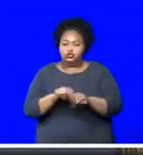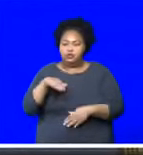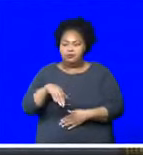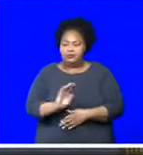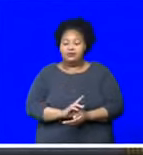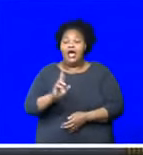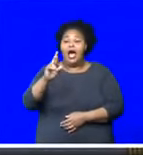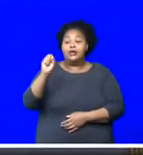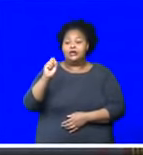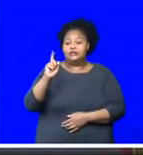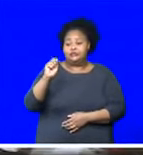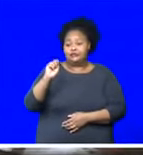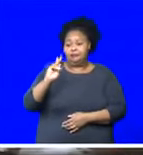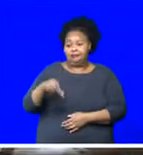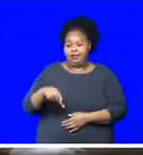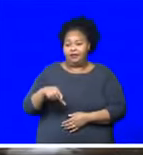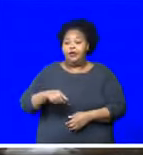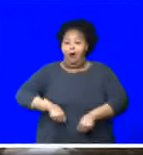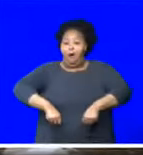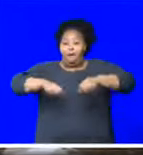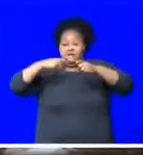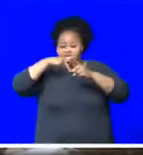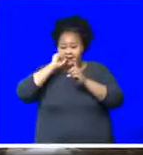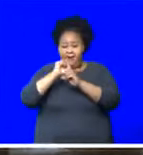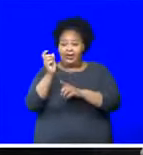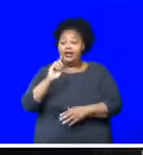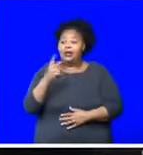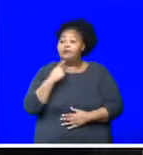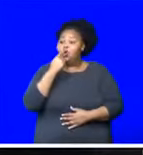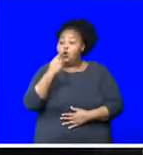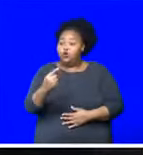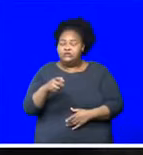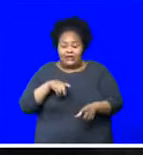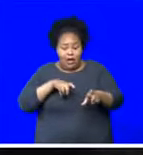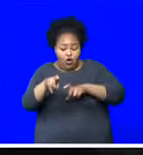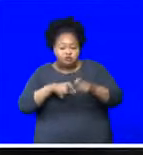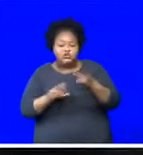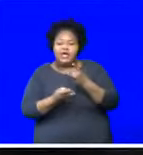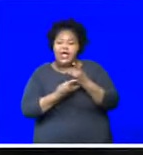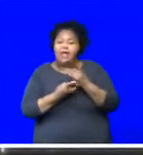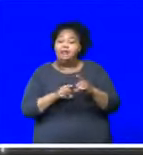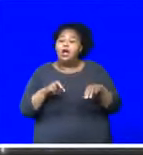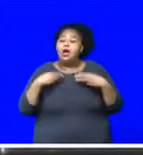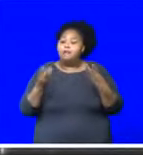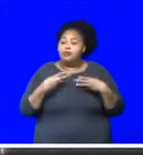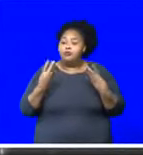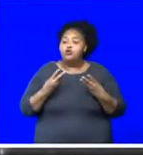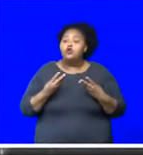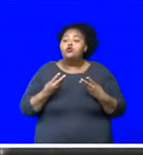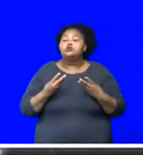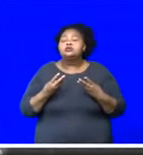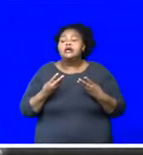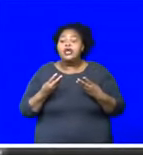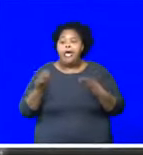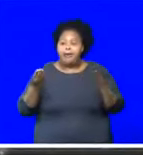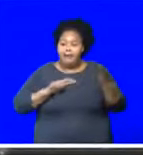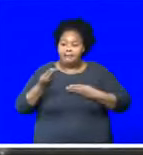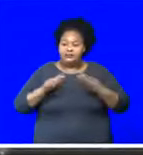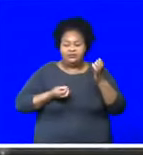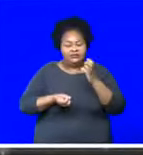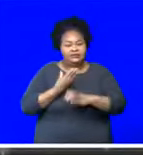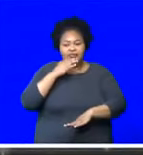yetekucubungula Vumile Dlamini uthi lo mncintiswano wekusita sive kuthi sikhone kucubungula. We will give recognition